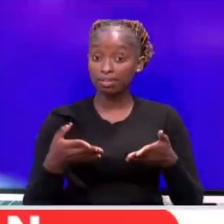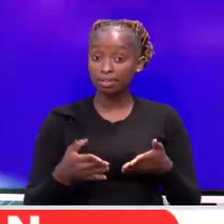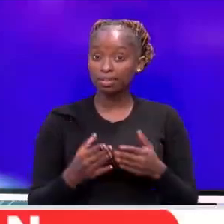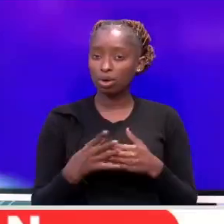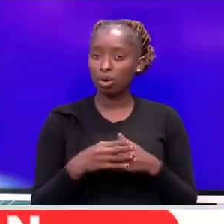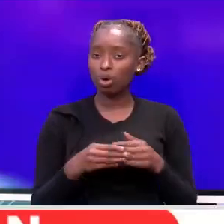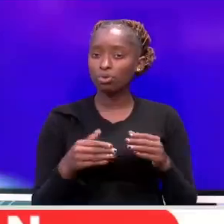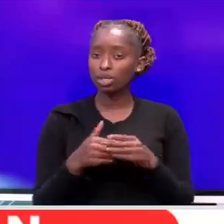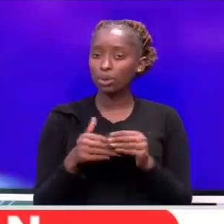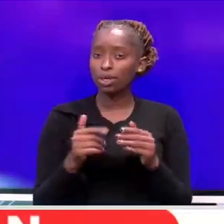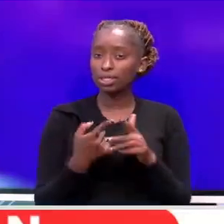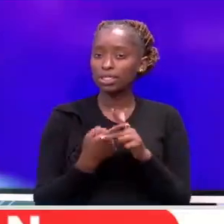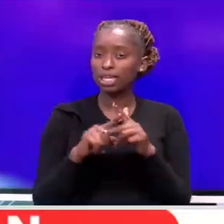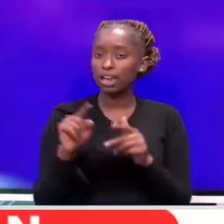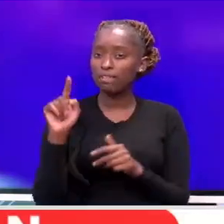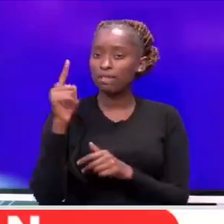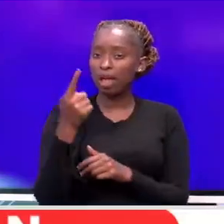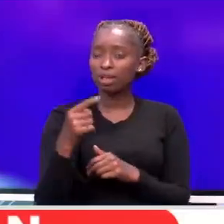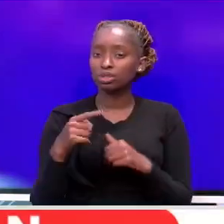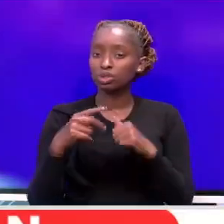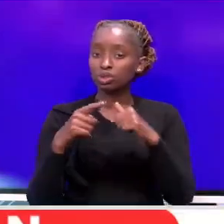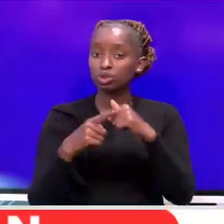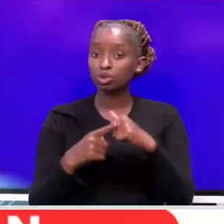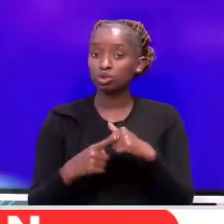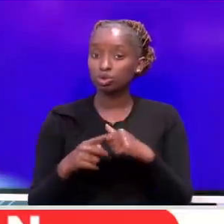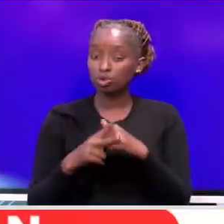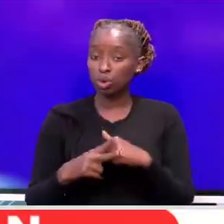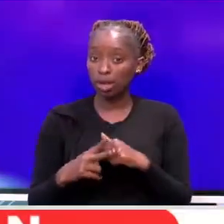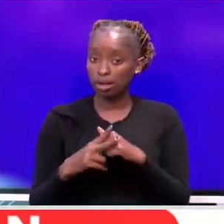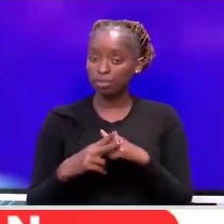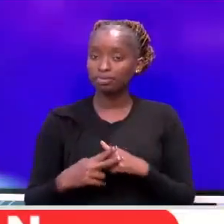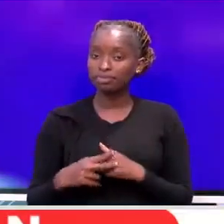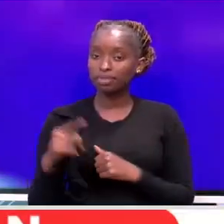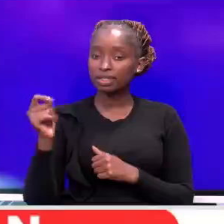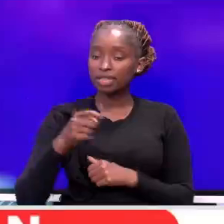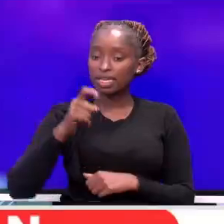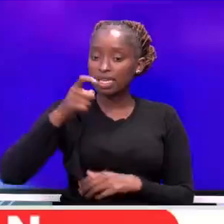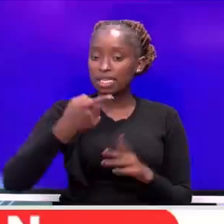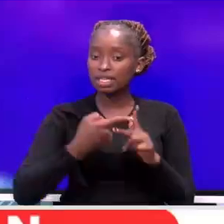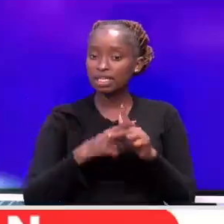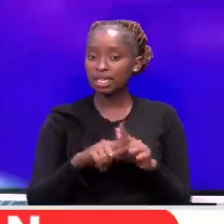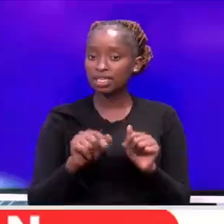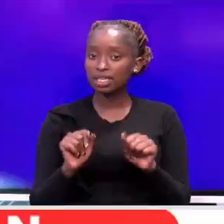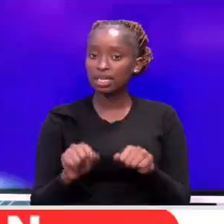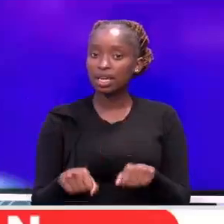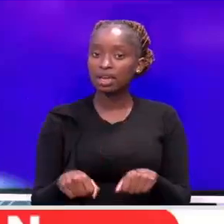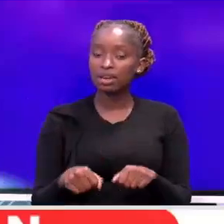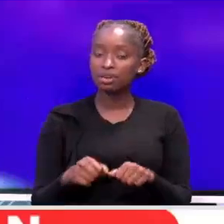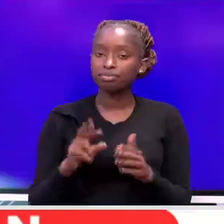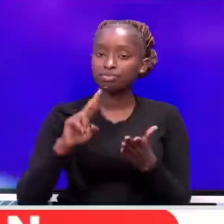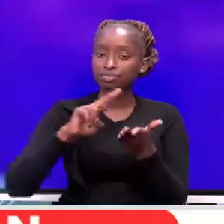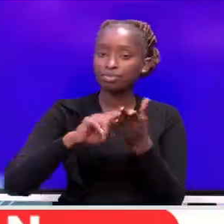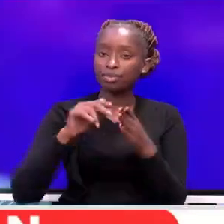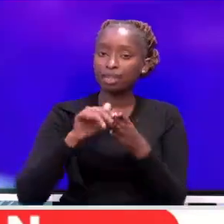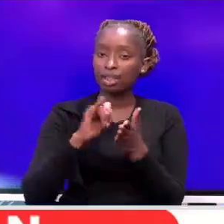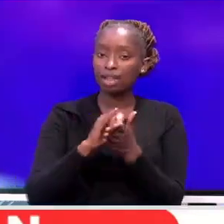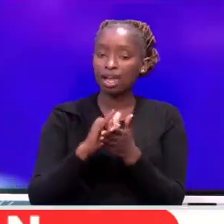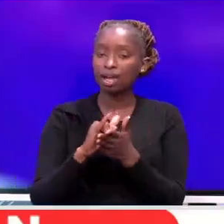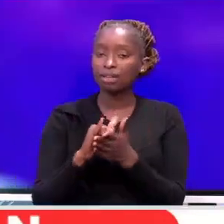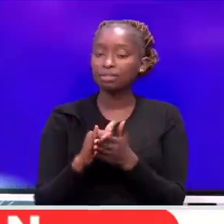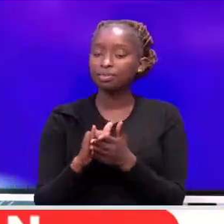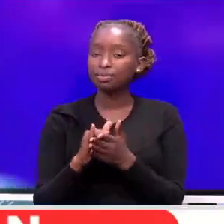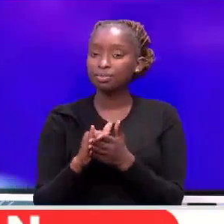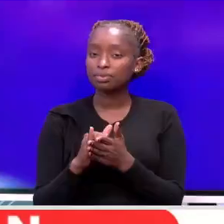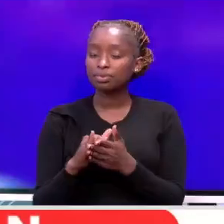that starting 1st of July, Kenyans now need to start registration into SHA, and besides registration,